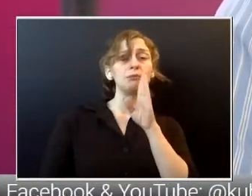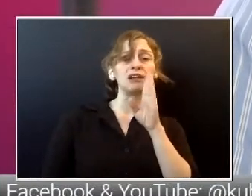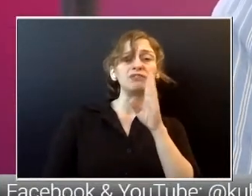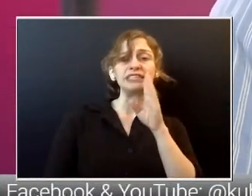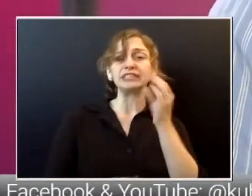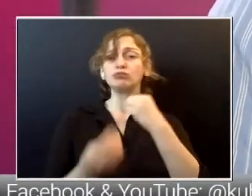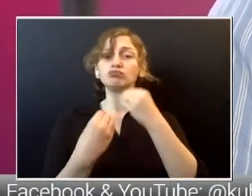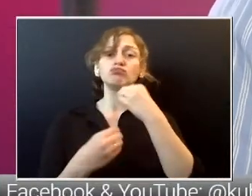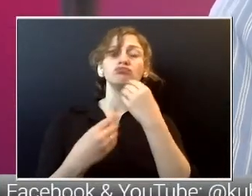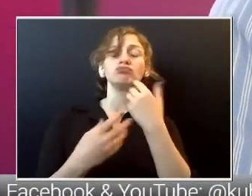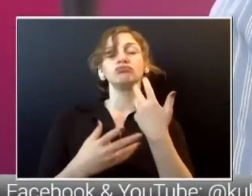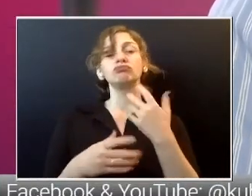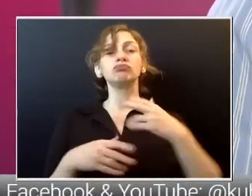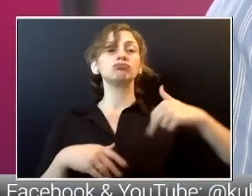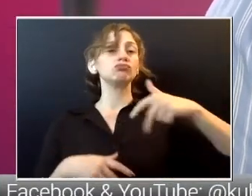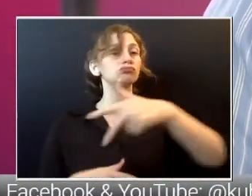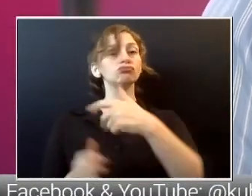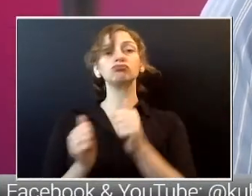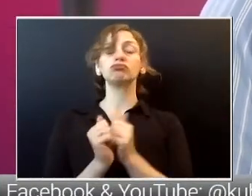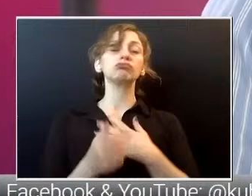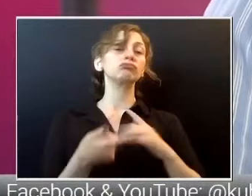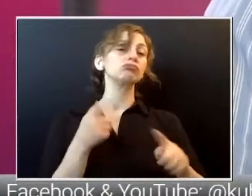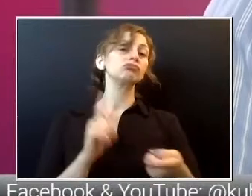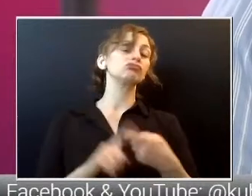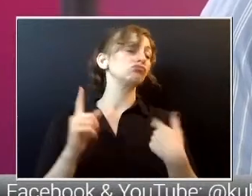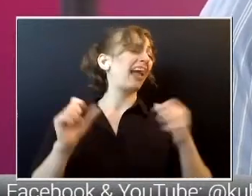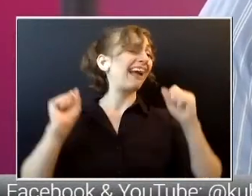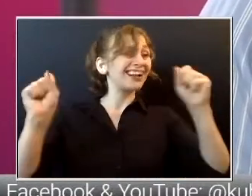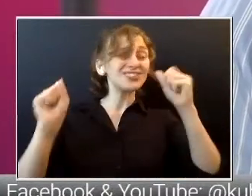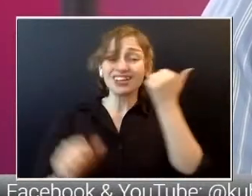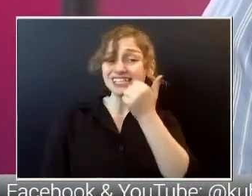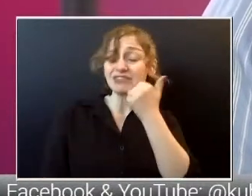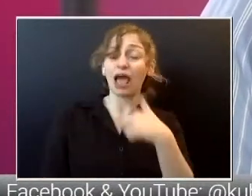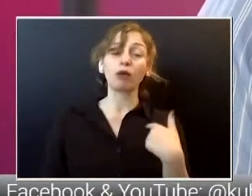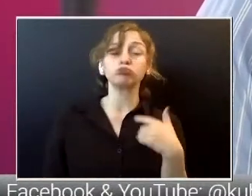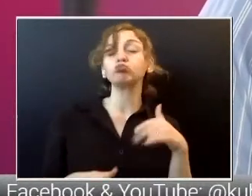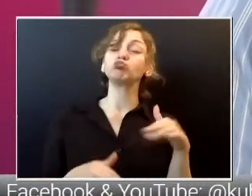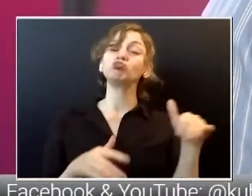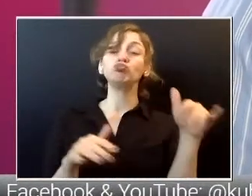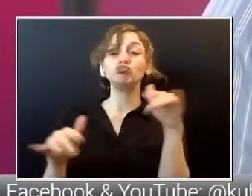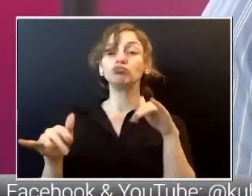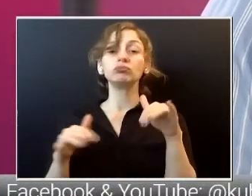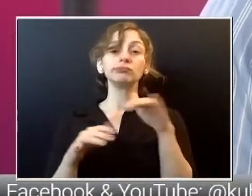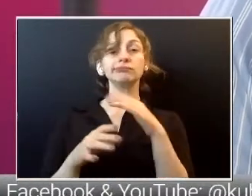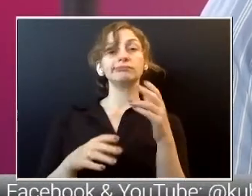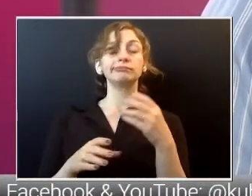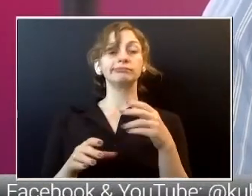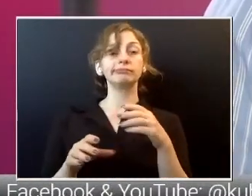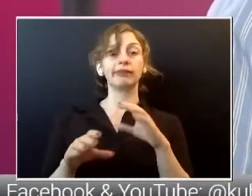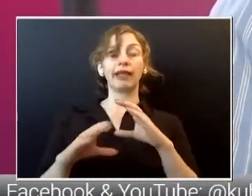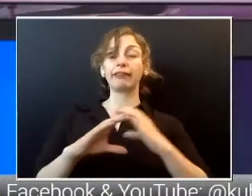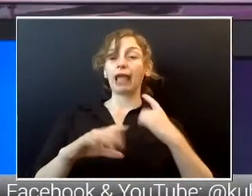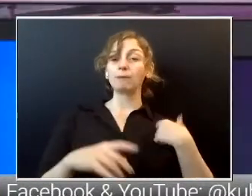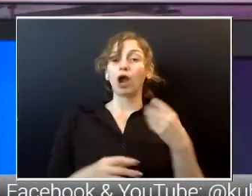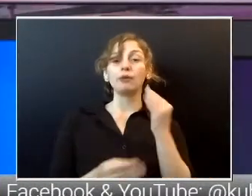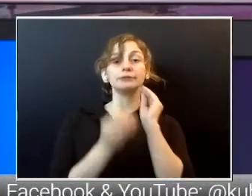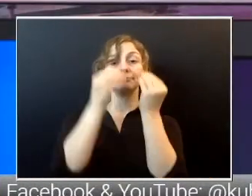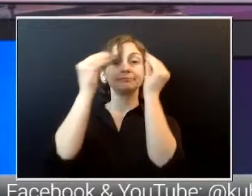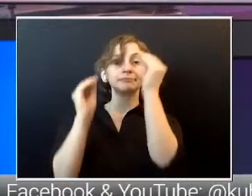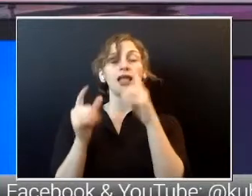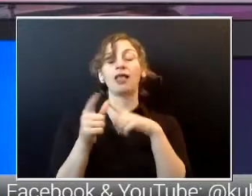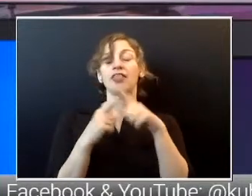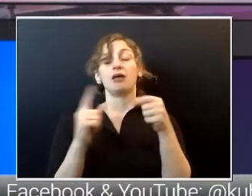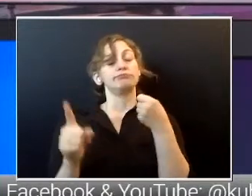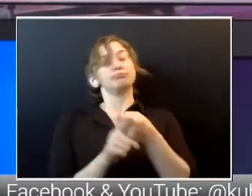exercising daily. And I was just in the camper putting on my makeup, and all of a sudden just a ripping chest pain. Oh my gosh. Yeah.